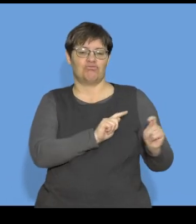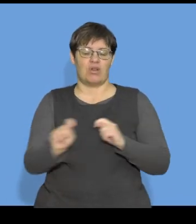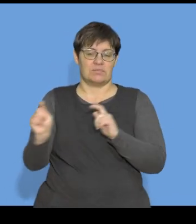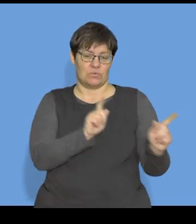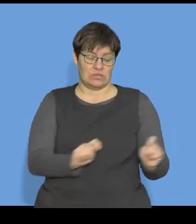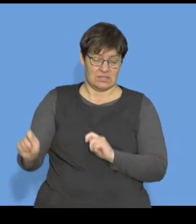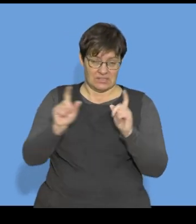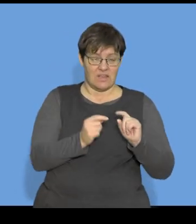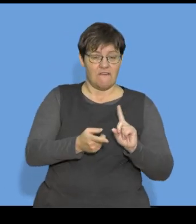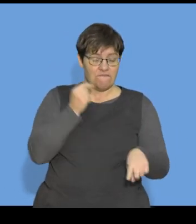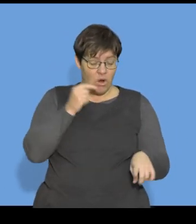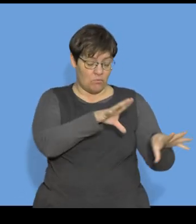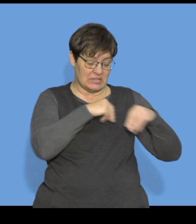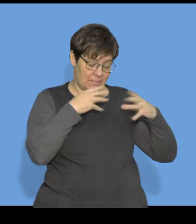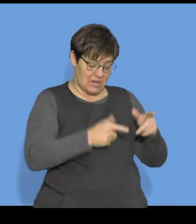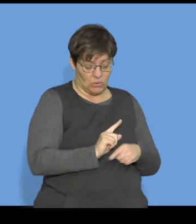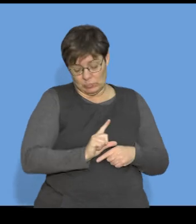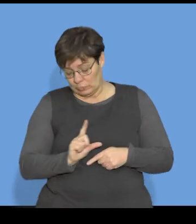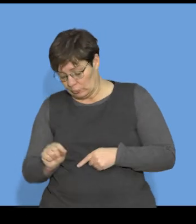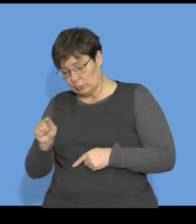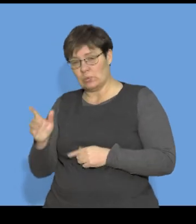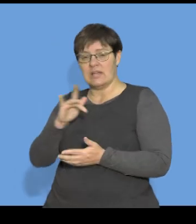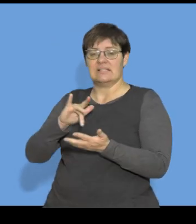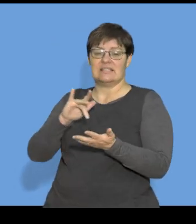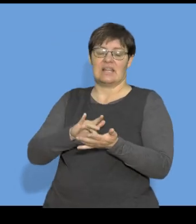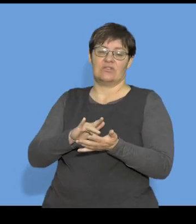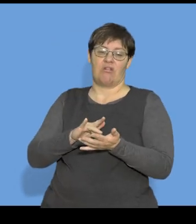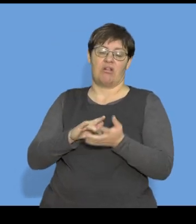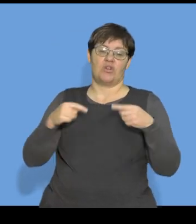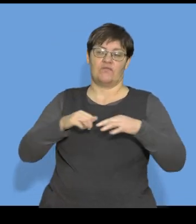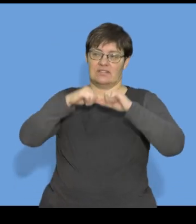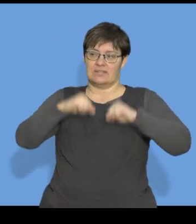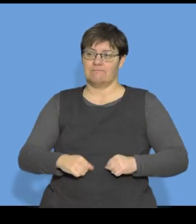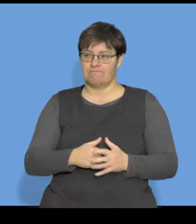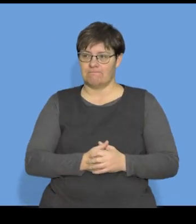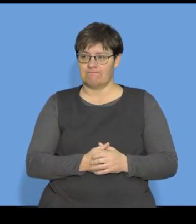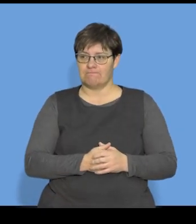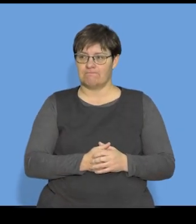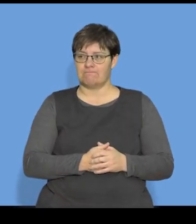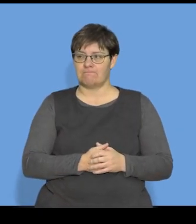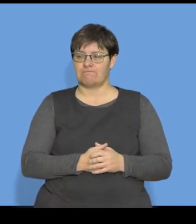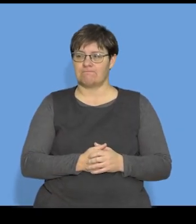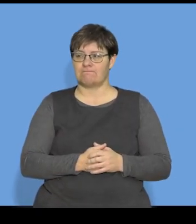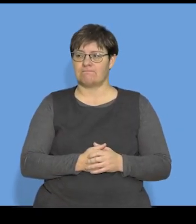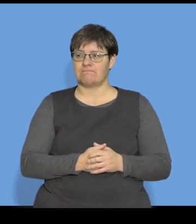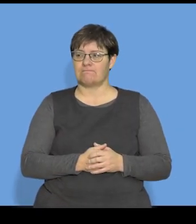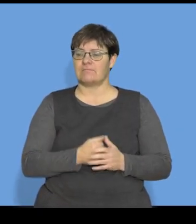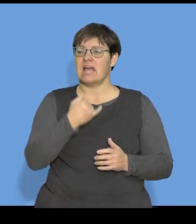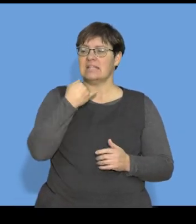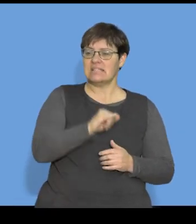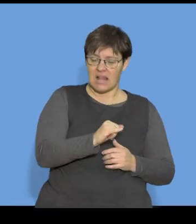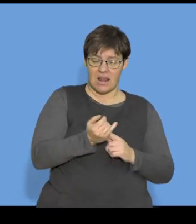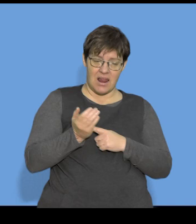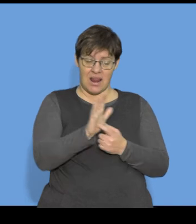transport impulses from the receptor to the central nervous system. The next